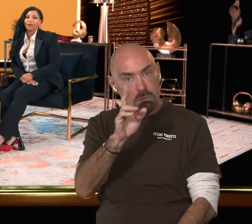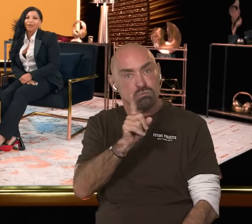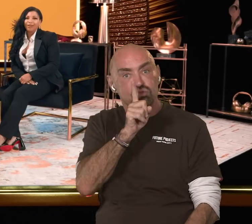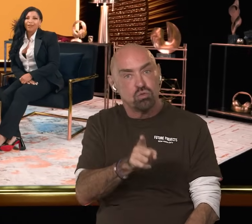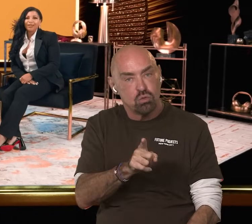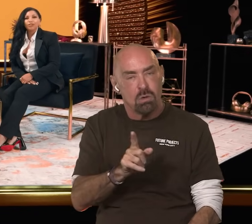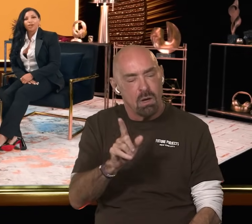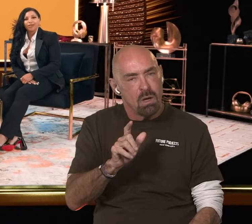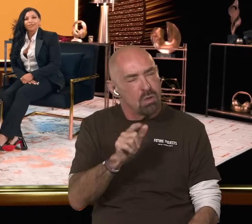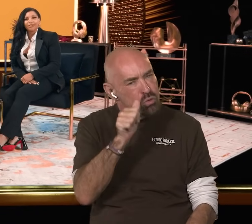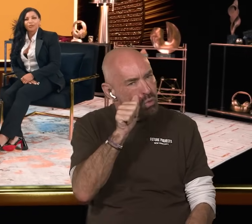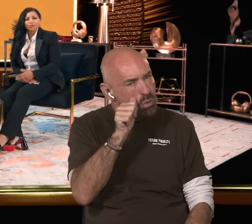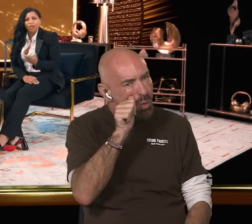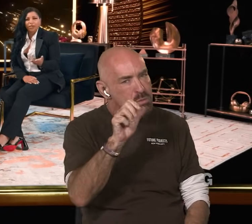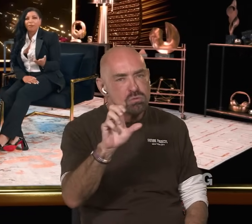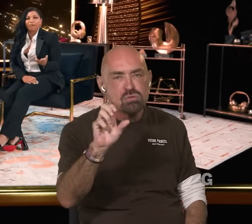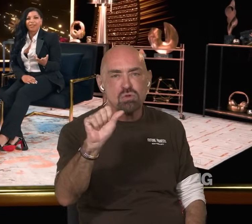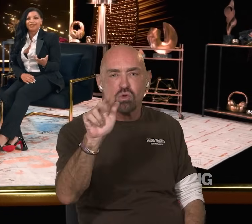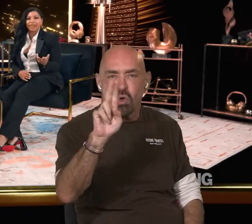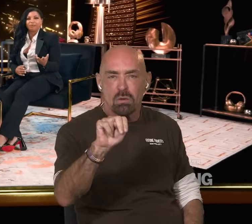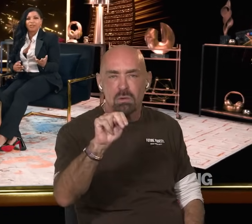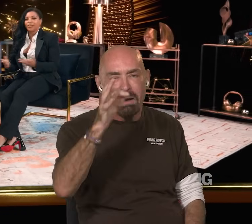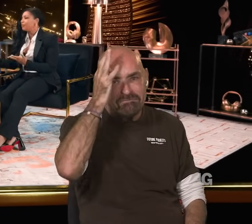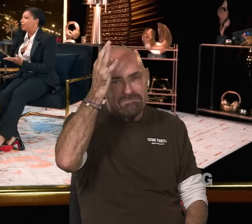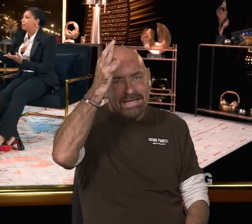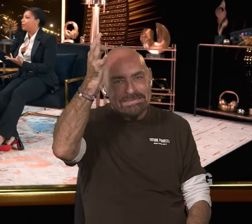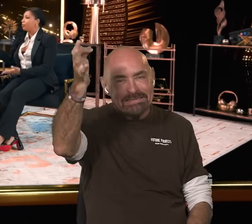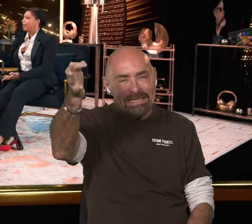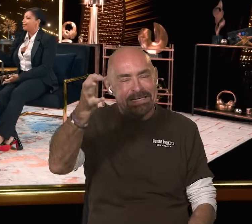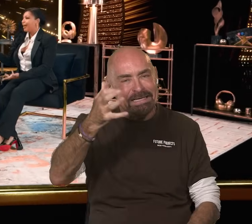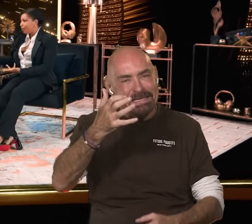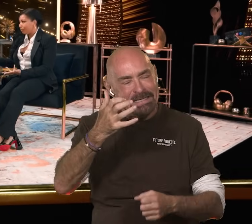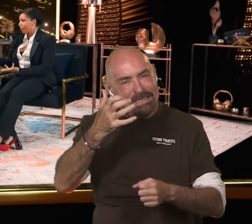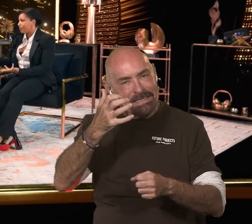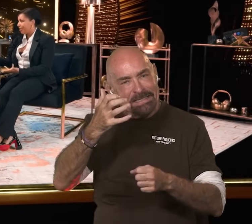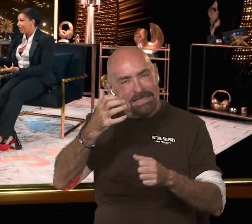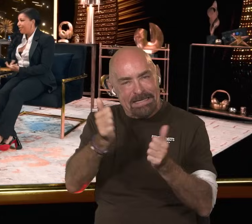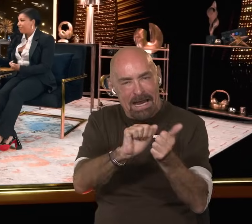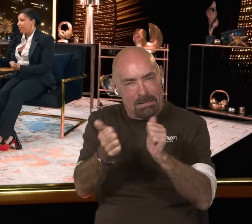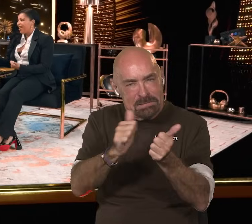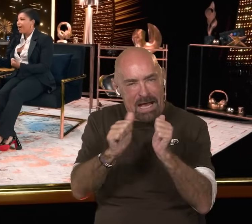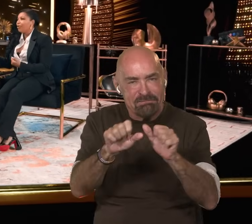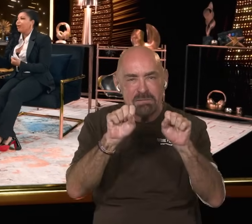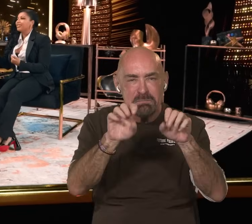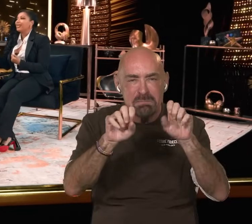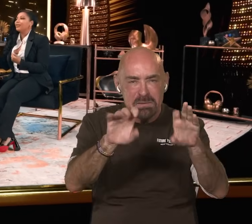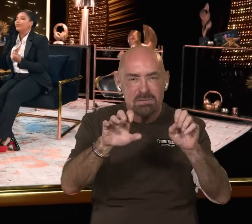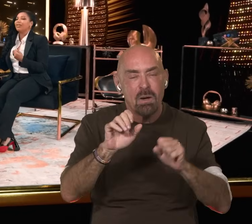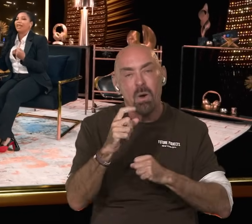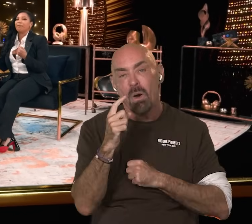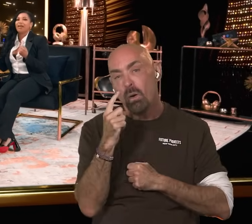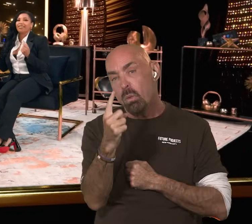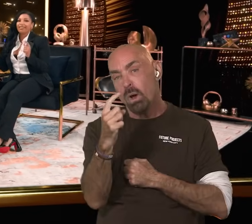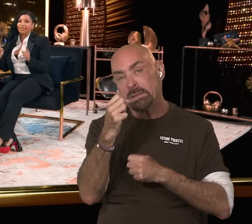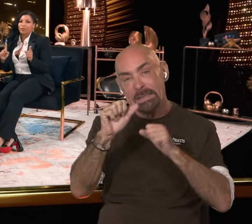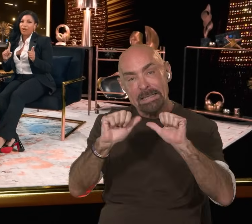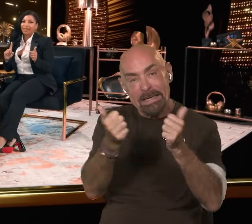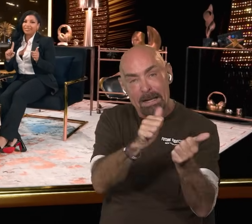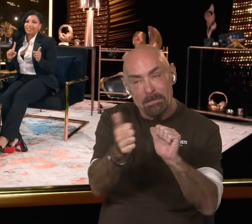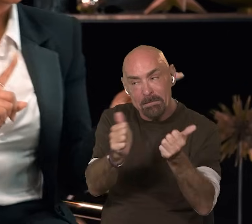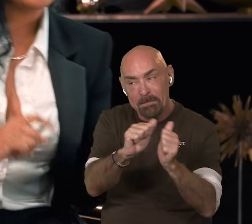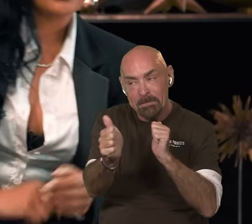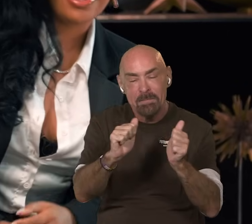come true. Hey, now, Sean, since we're talking about fantasy games, lots of them let you practice alchemy, right? But how about a Tycoon game that